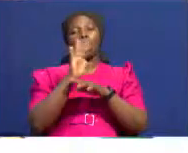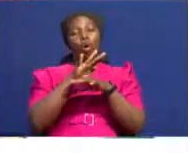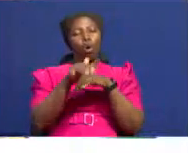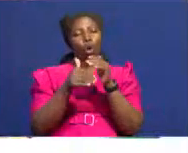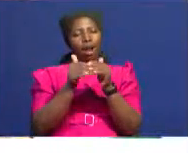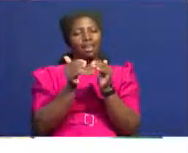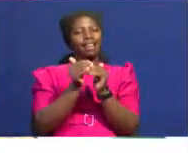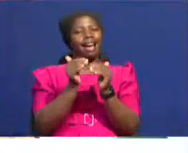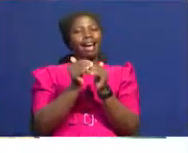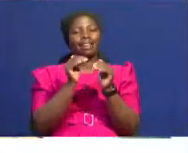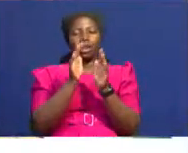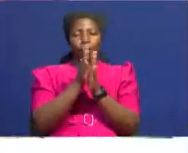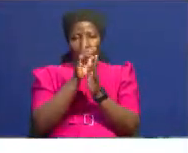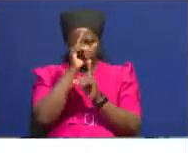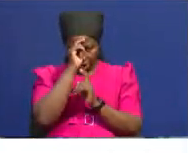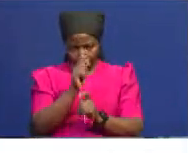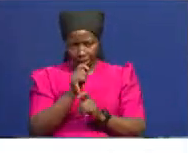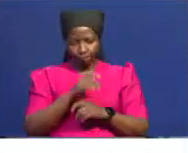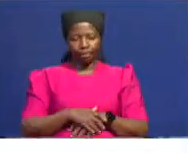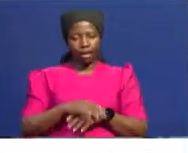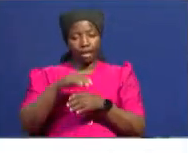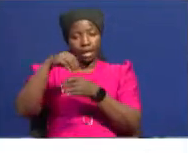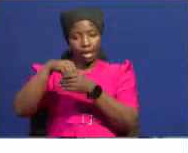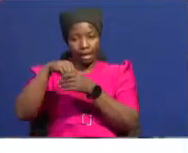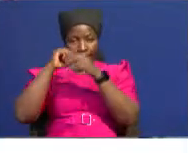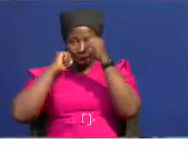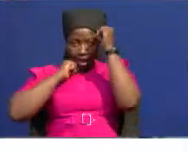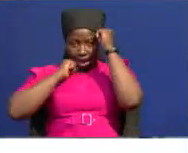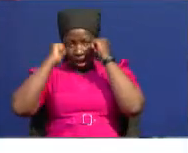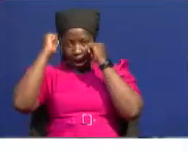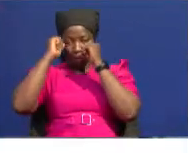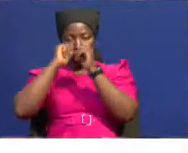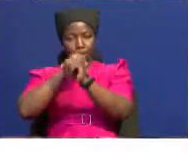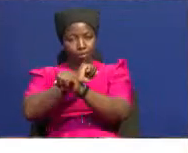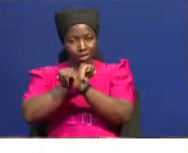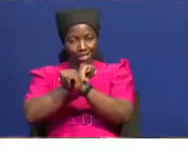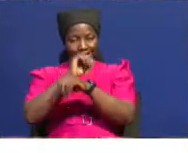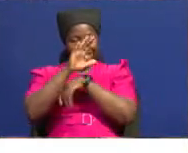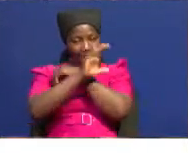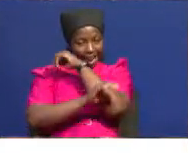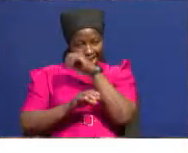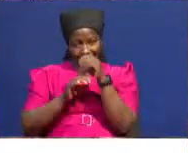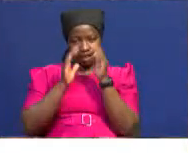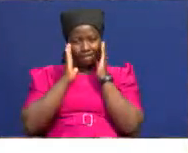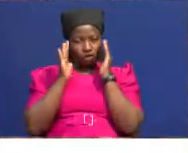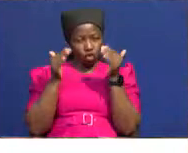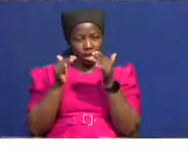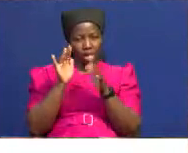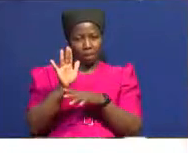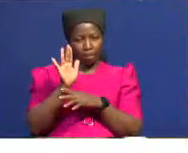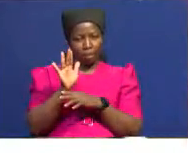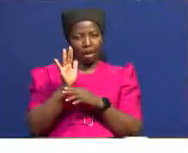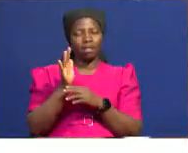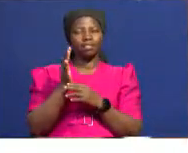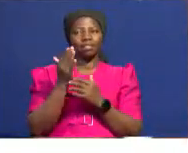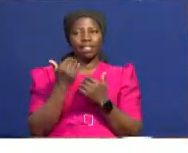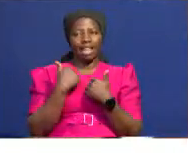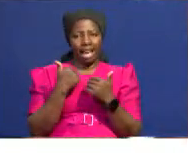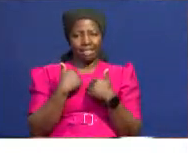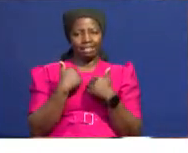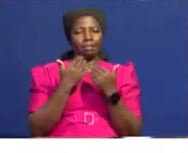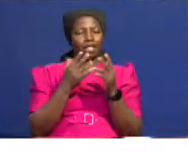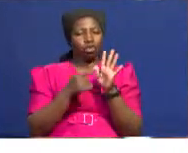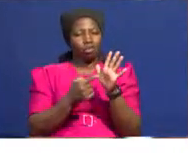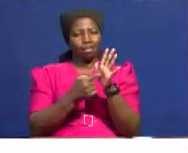the military, his commitment to protecting the country was tempered with fairness in handling different situations. General